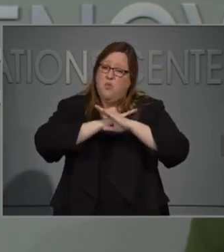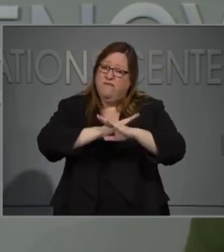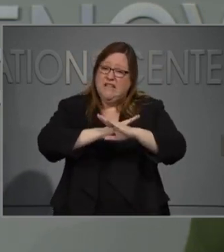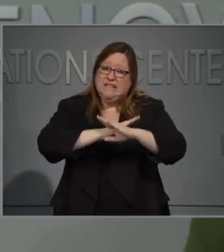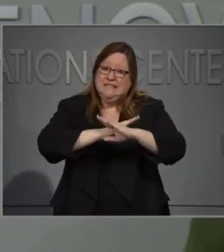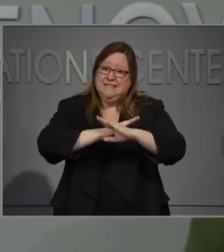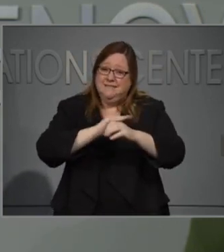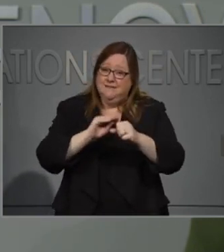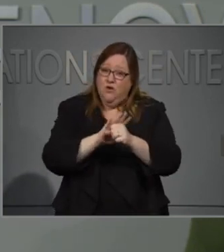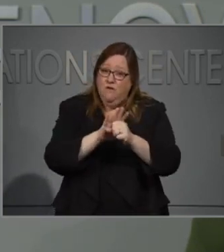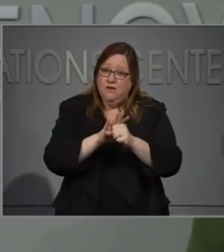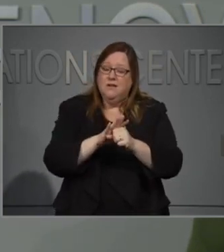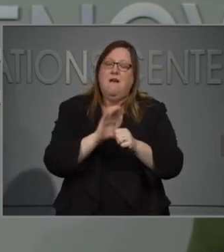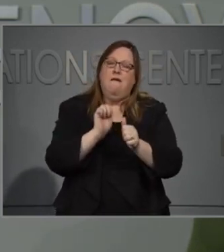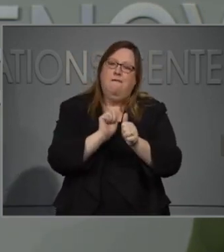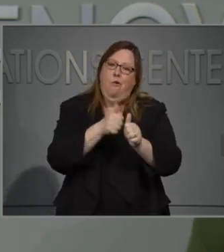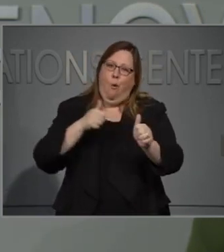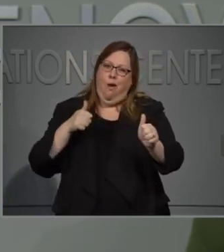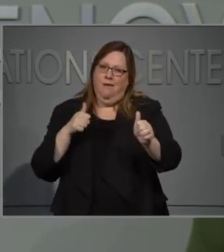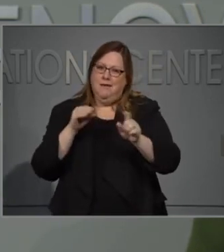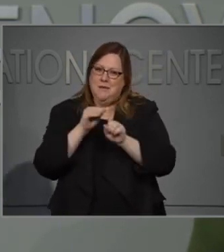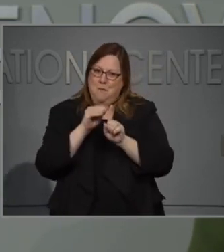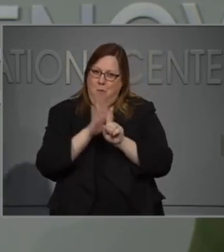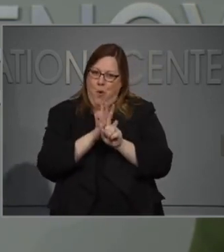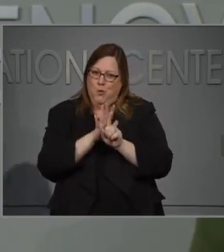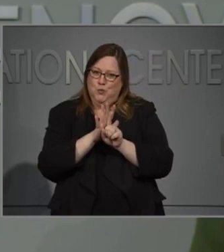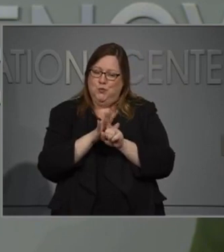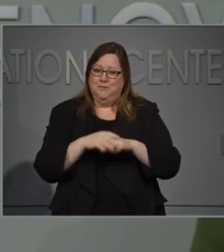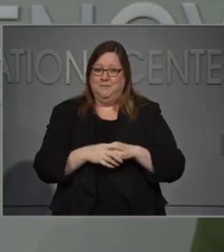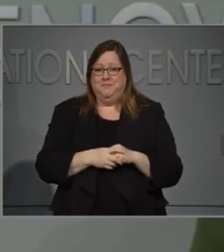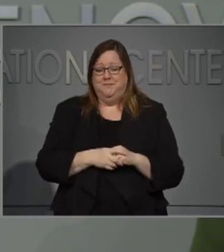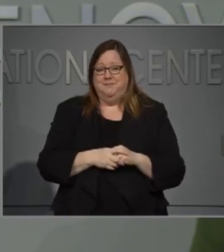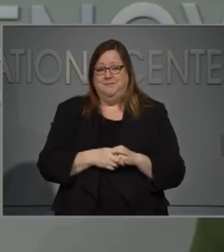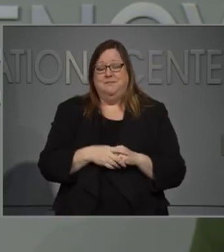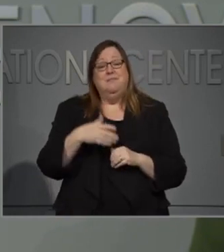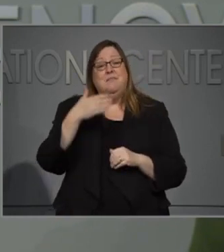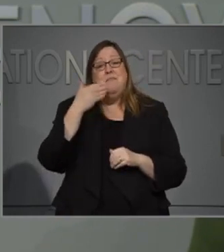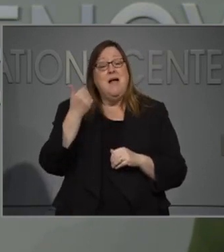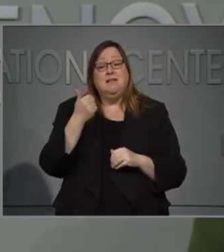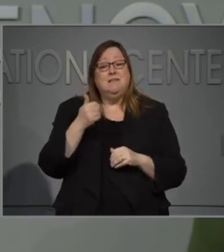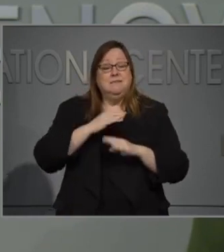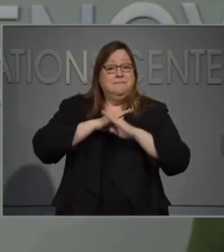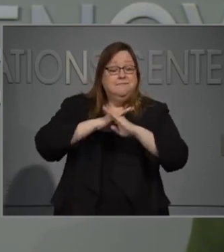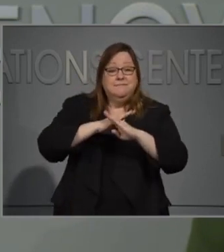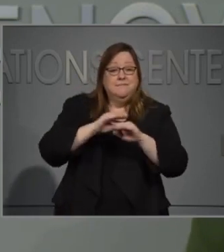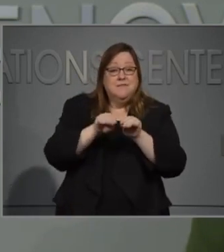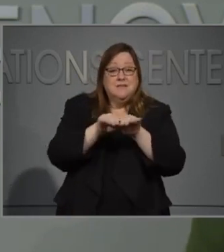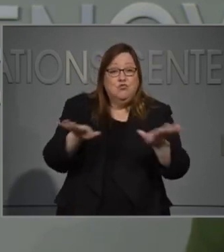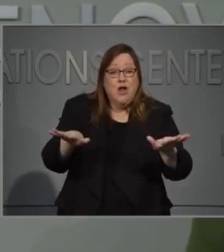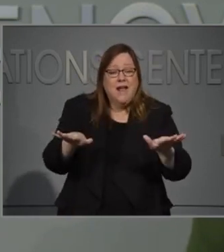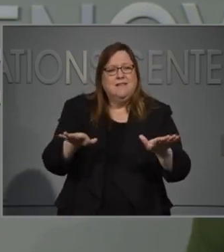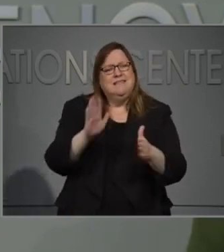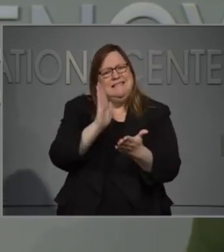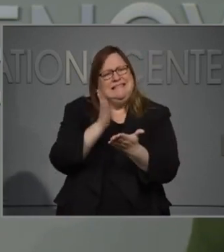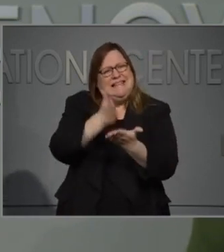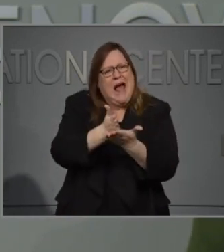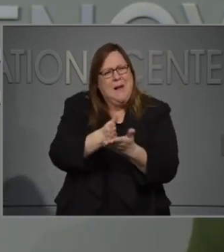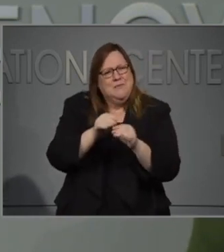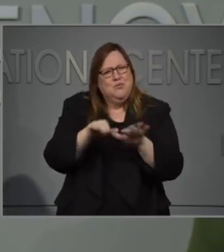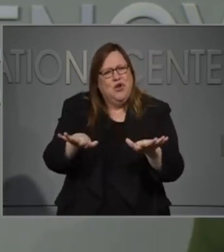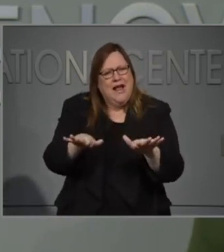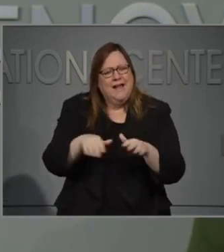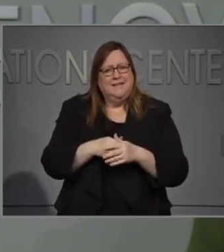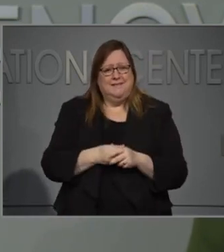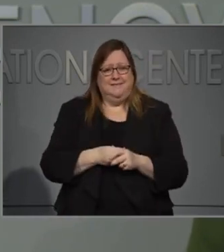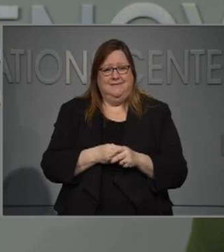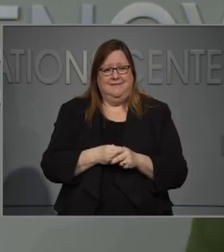being exposed to this virus. The best way to prevent spread in the community is to stop the spread of the virus. The faster